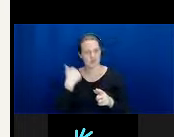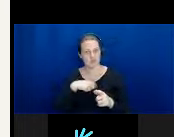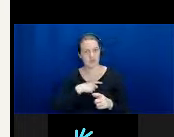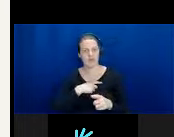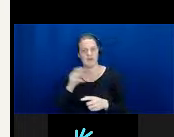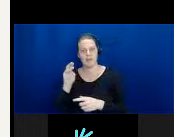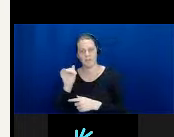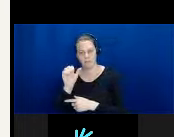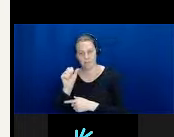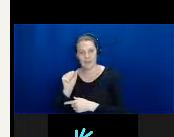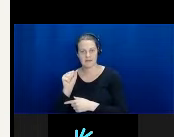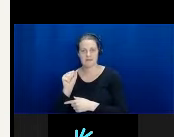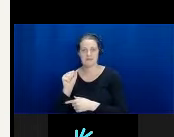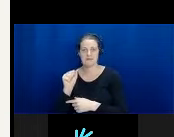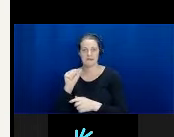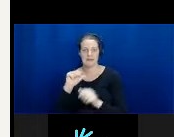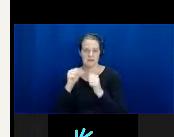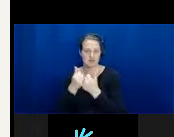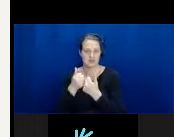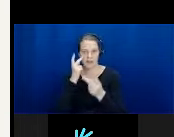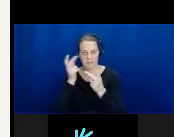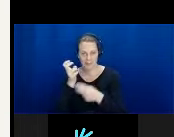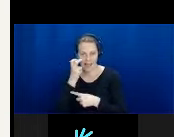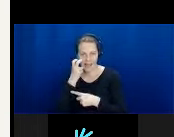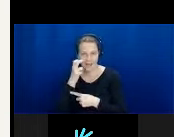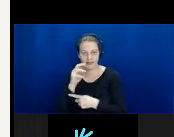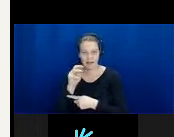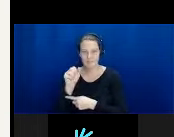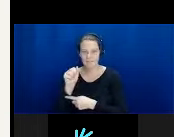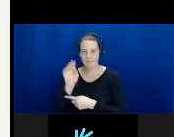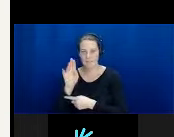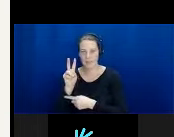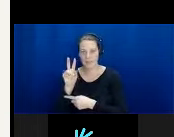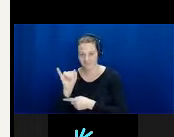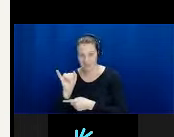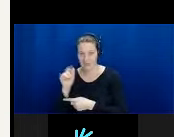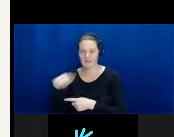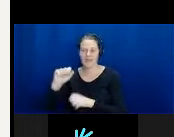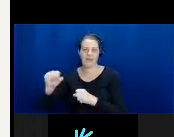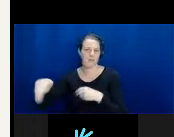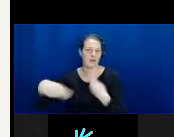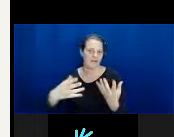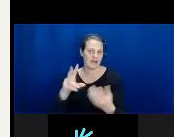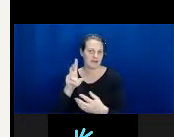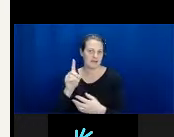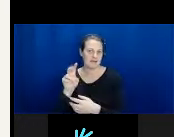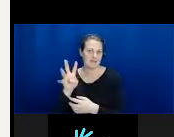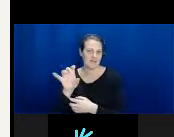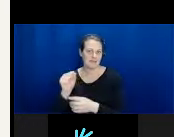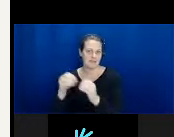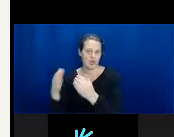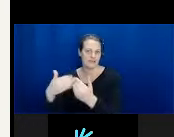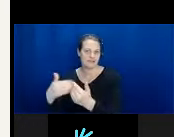Blind, MABV, that are able to get you devices a little bit more easily than through your insurance.